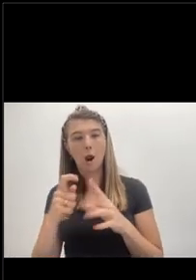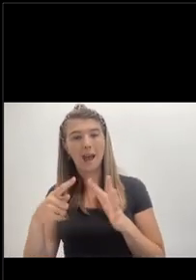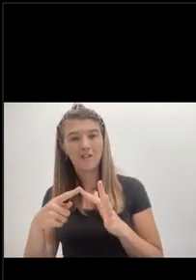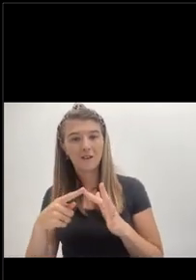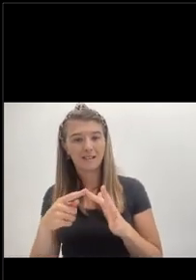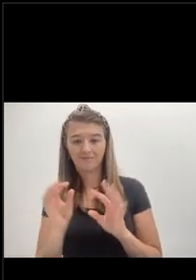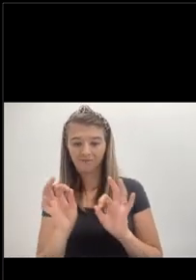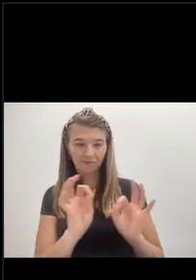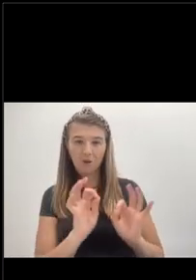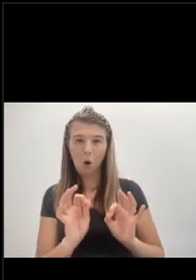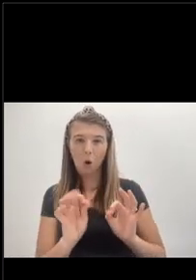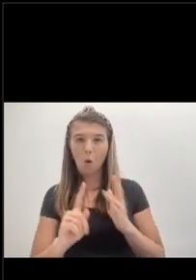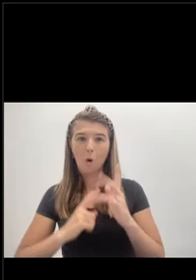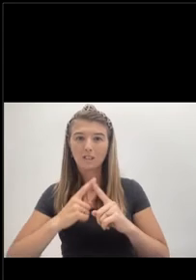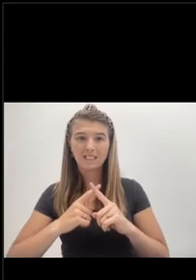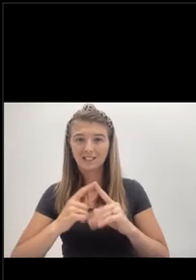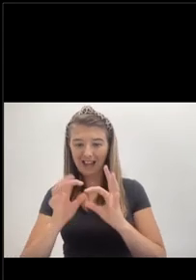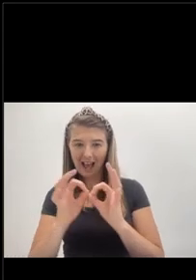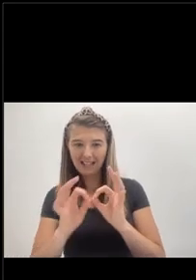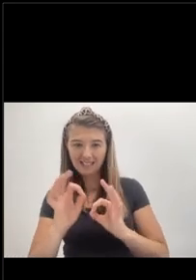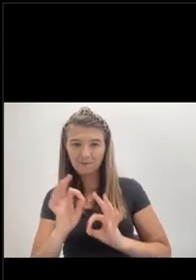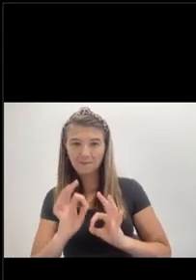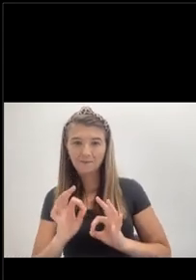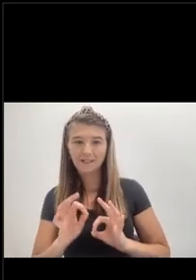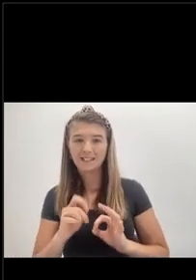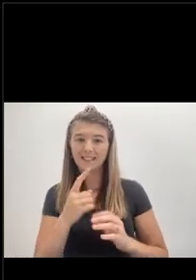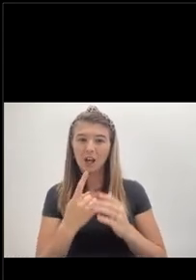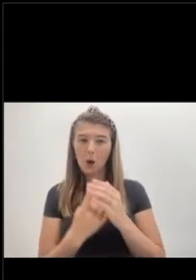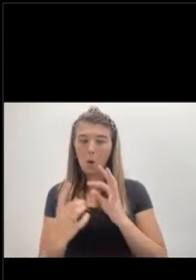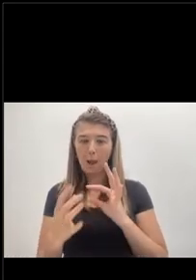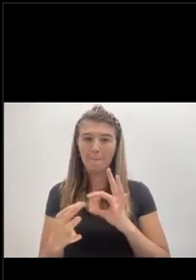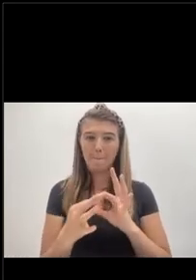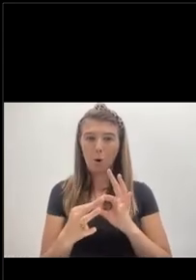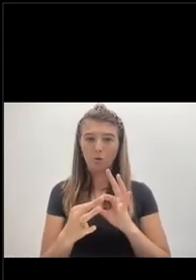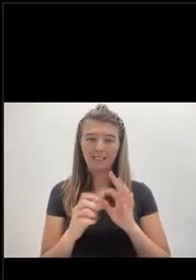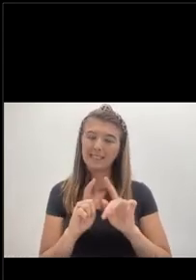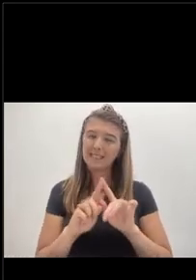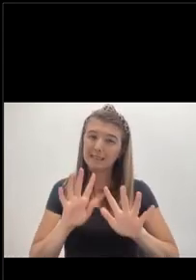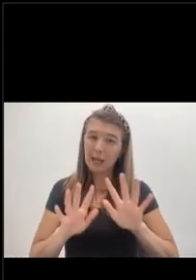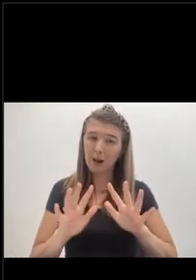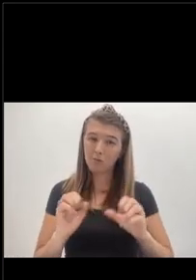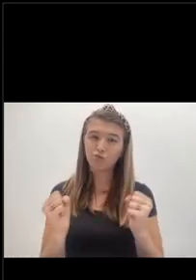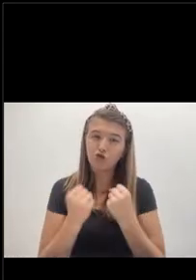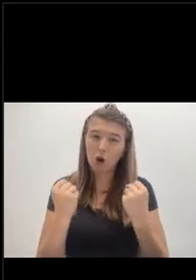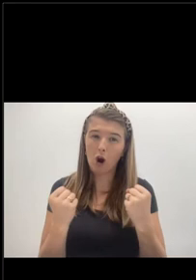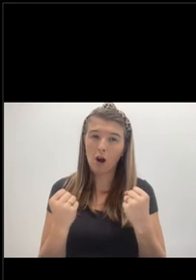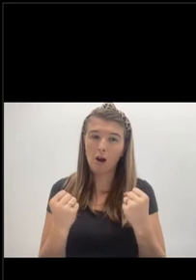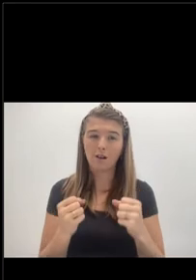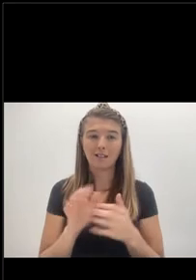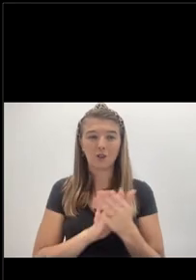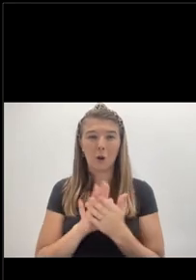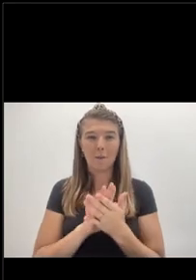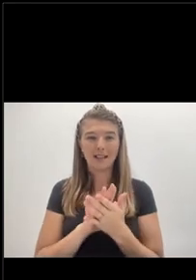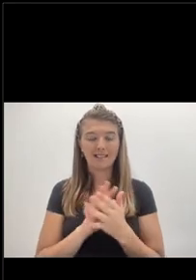or oxygen atoms in the backbone, and all of these bonds are very similar. And so there's no